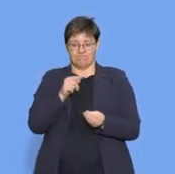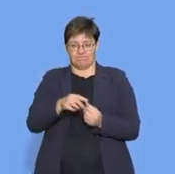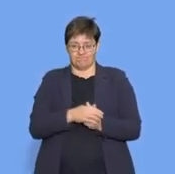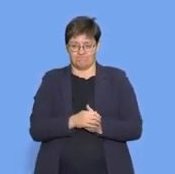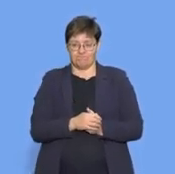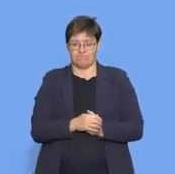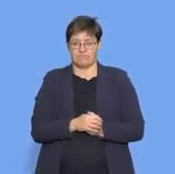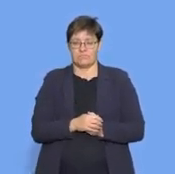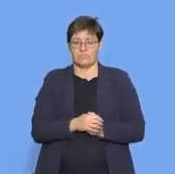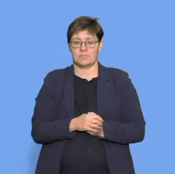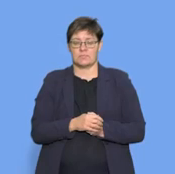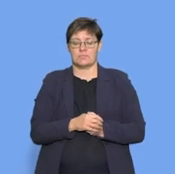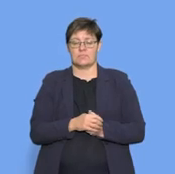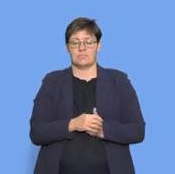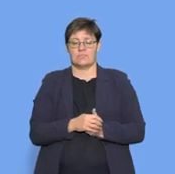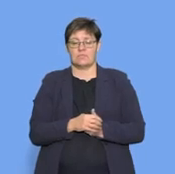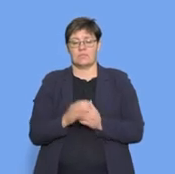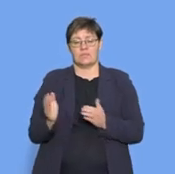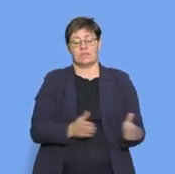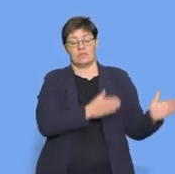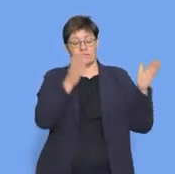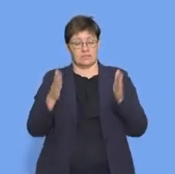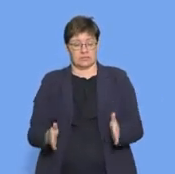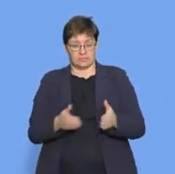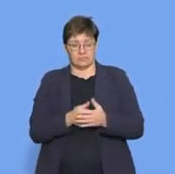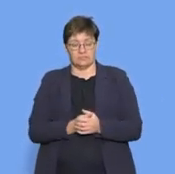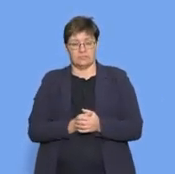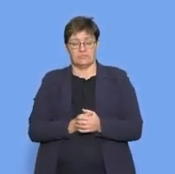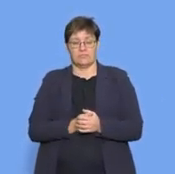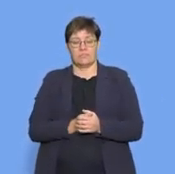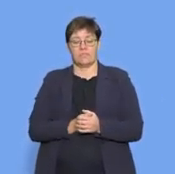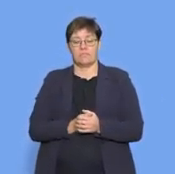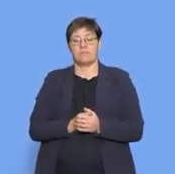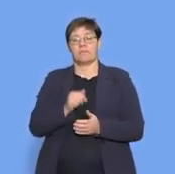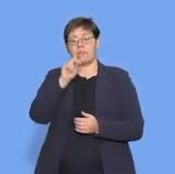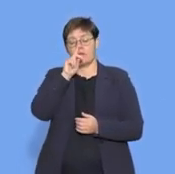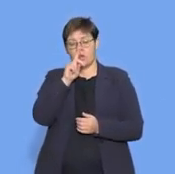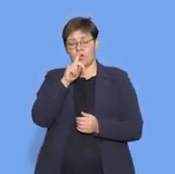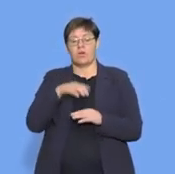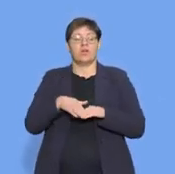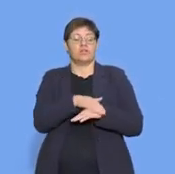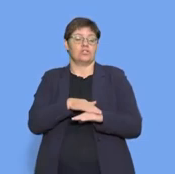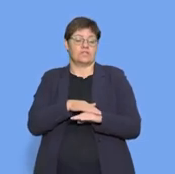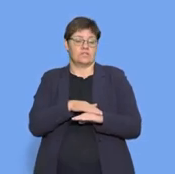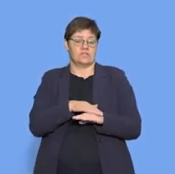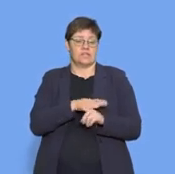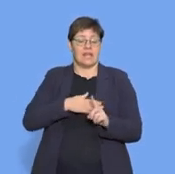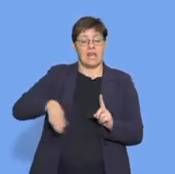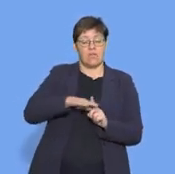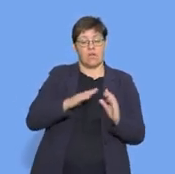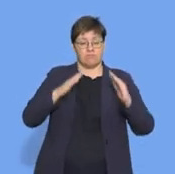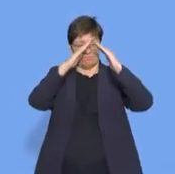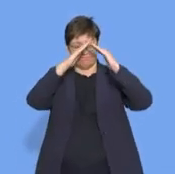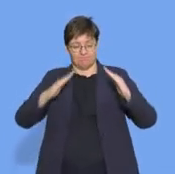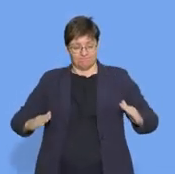cylinder. Let's go to the next slide. Cool, everybody. So let's now look at the surface area of